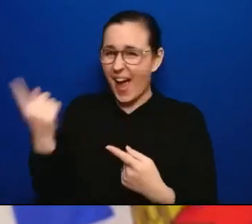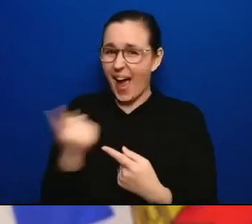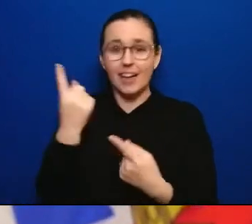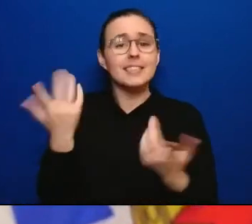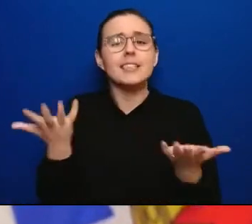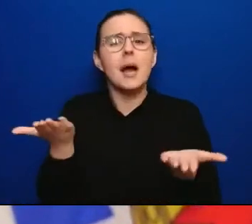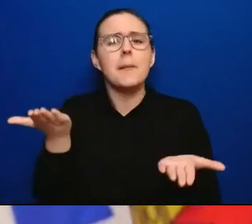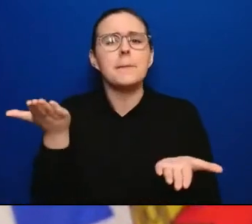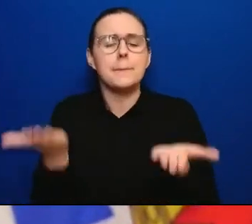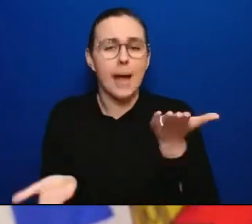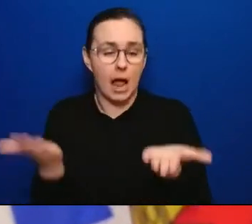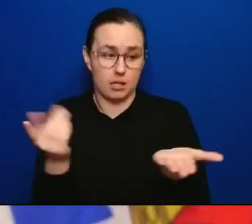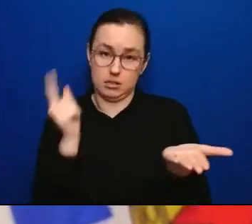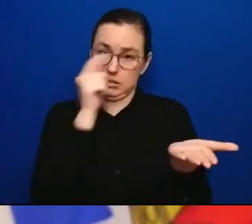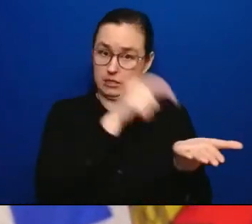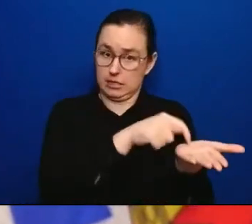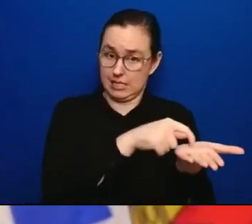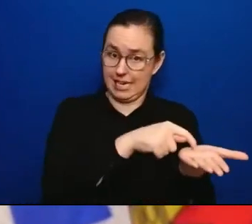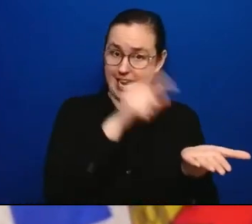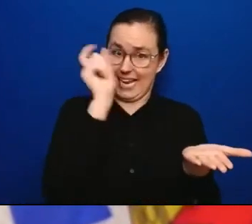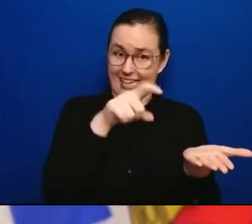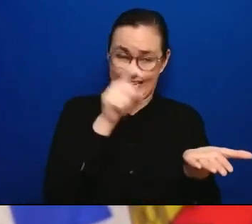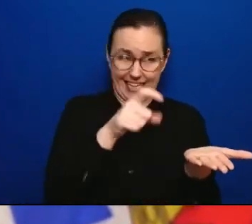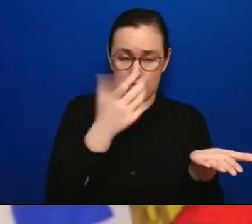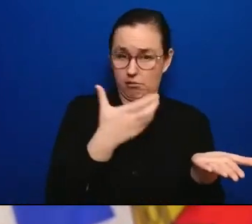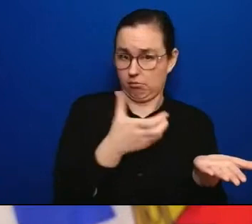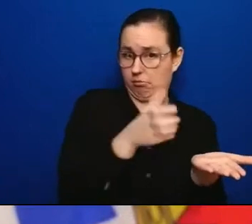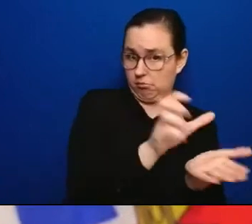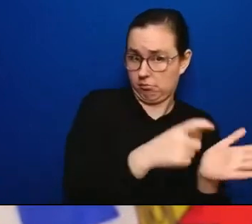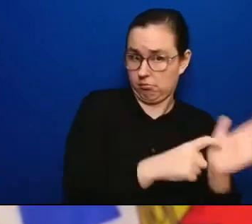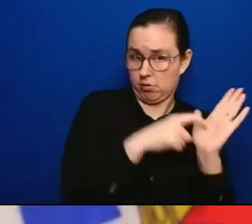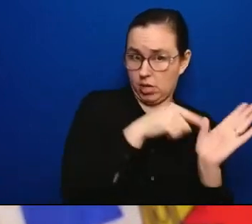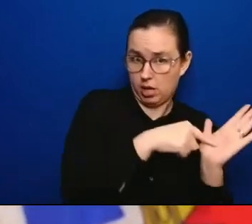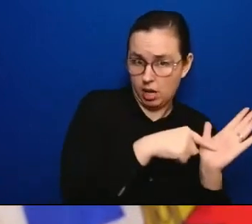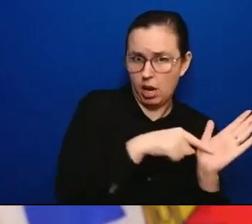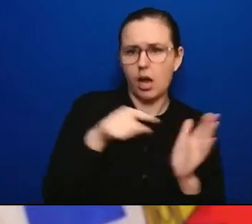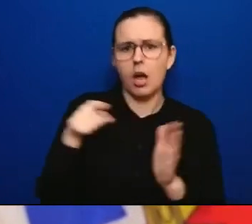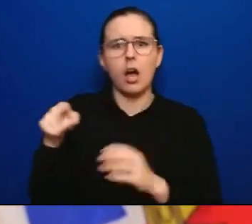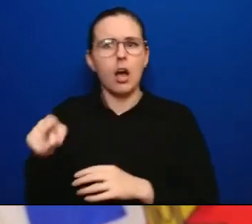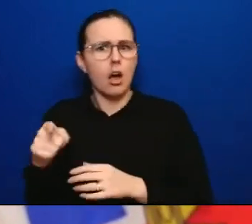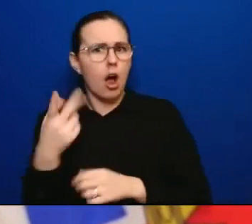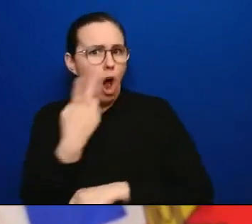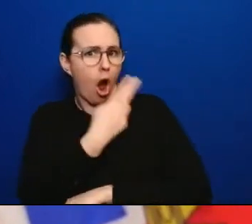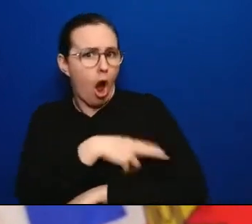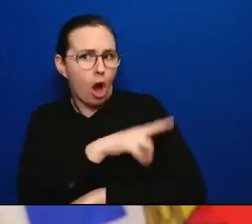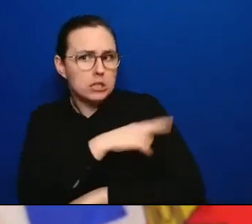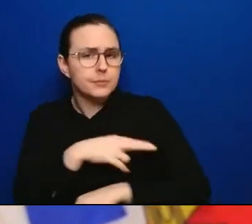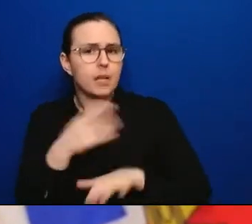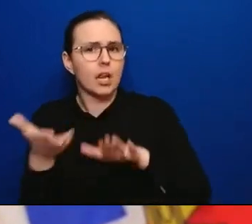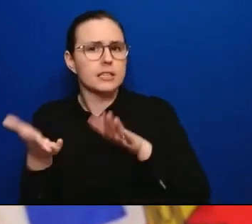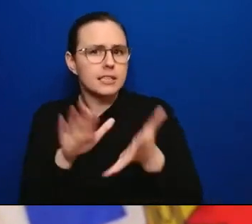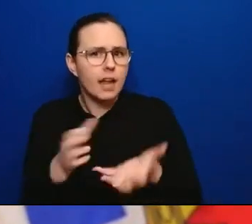time, of the need for it with the amount of transmission and hospitalizations and deaths that we're seeing.